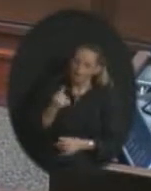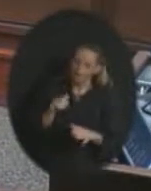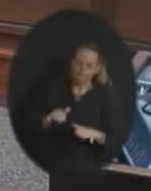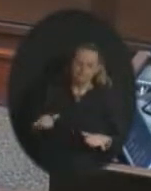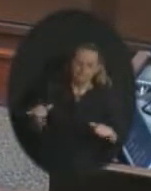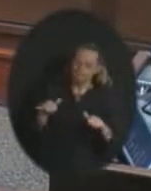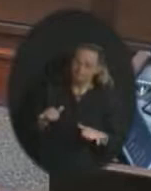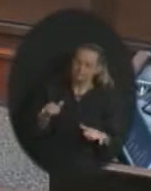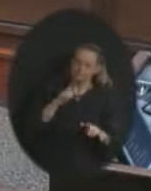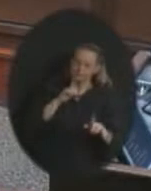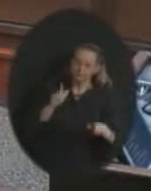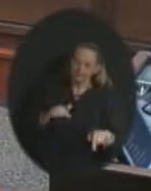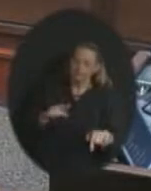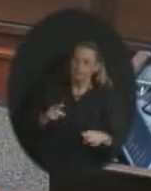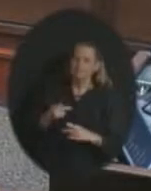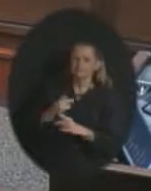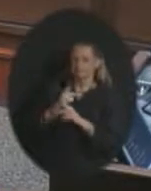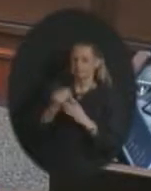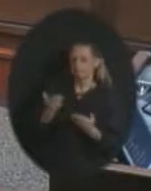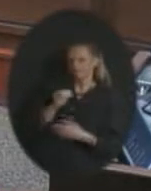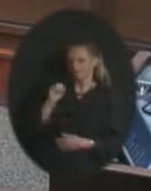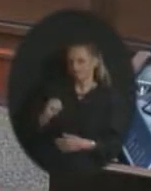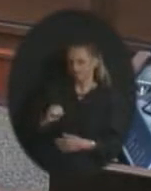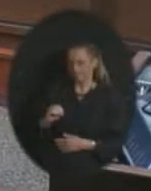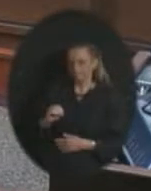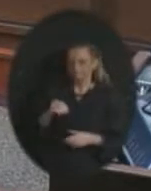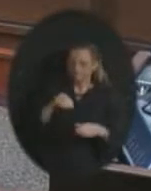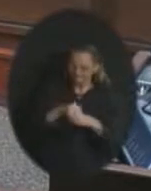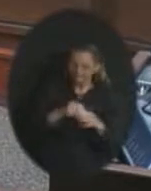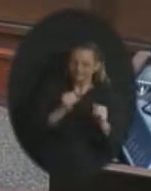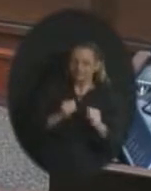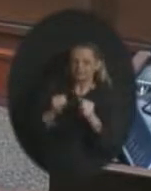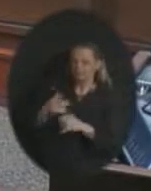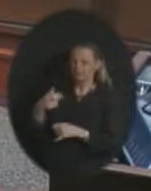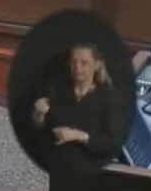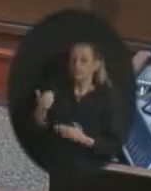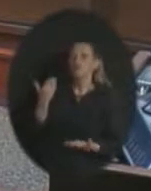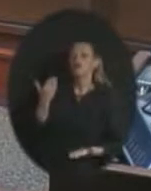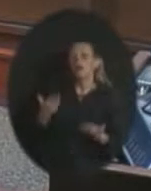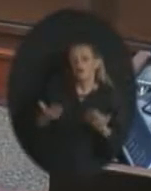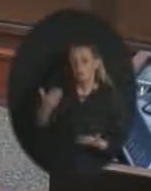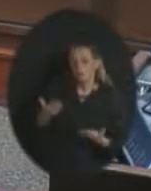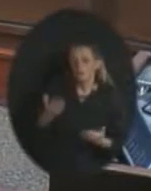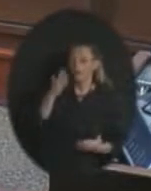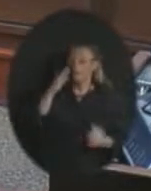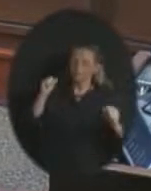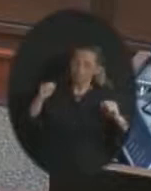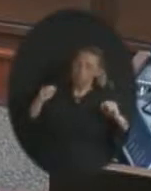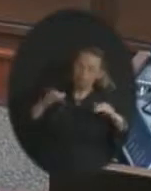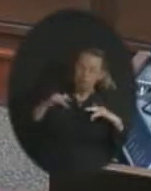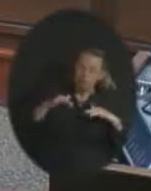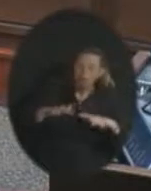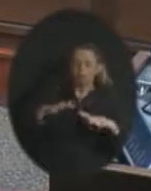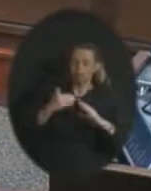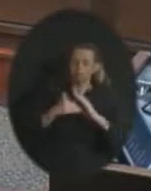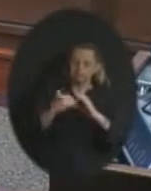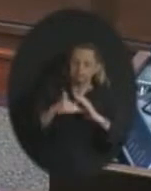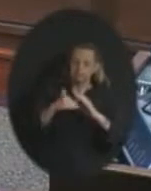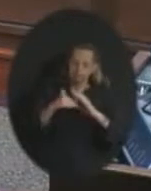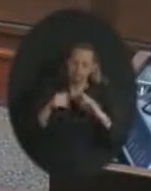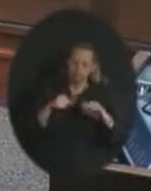an Olathe at the high schools. You know, again, I think our principals... And I'll probably get a million emails, no. But, you know, when you look at all the